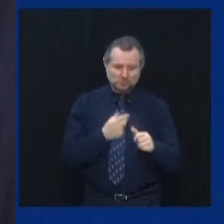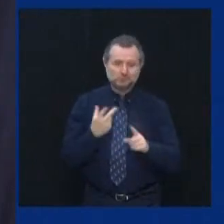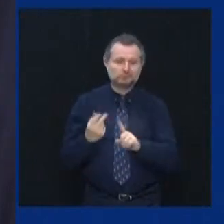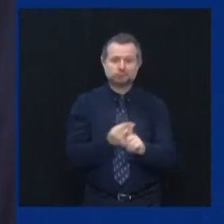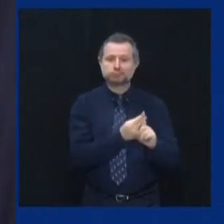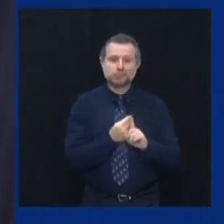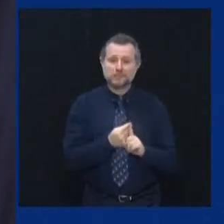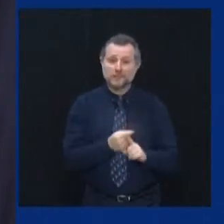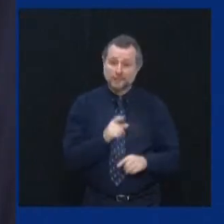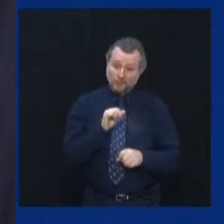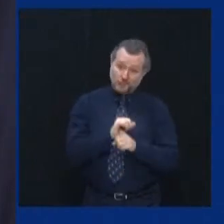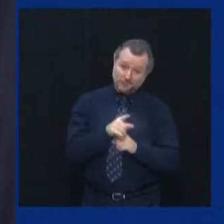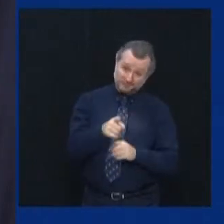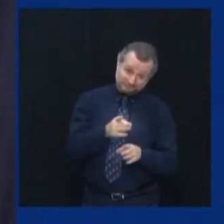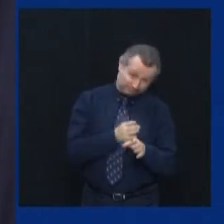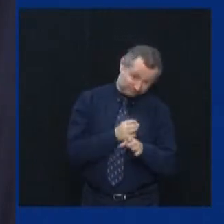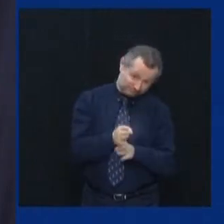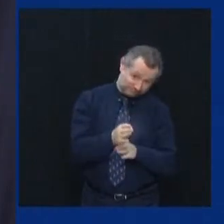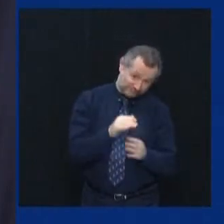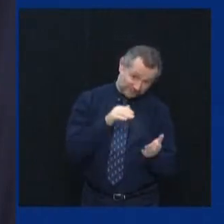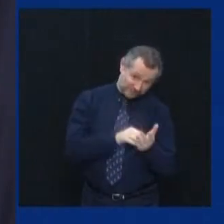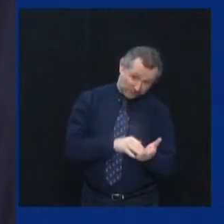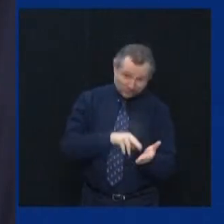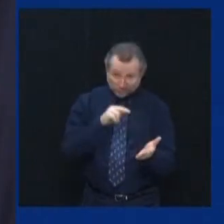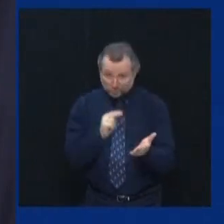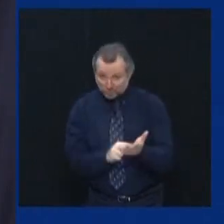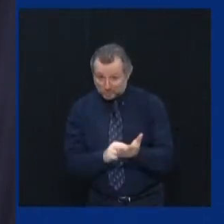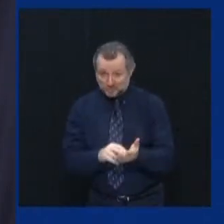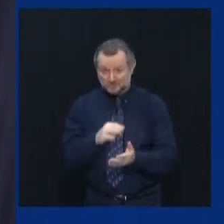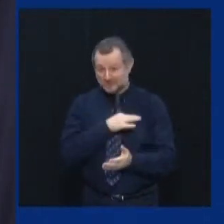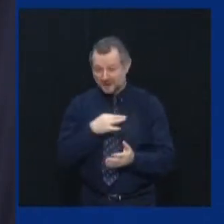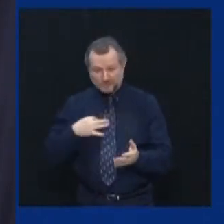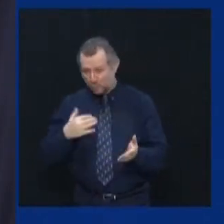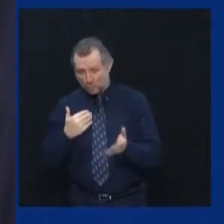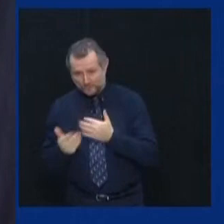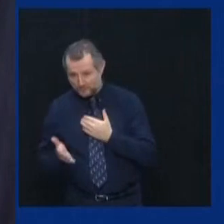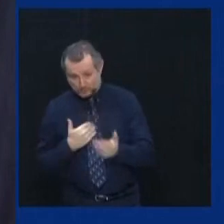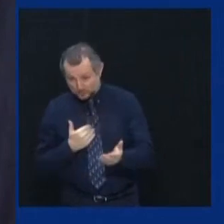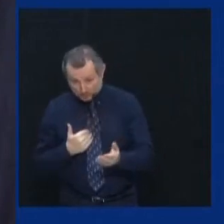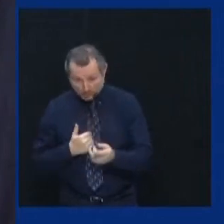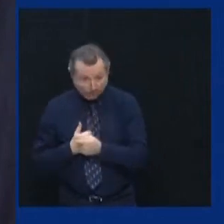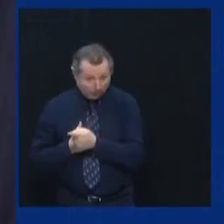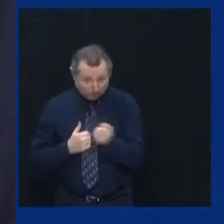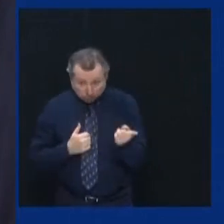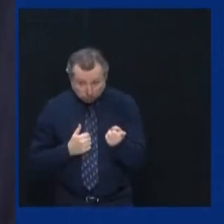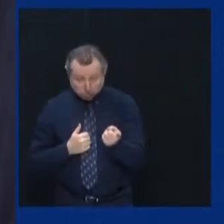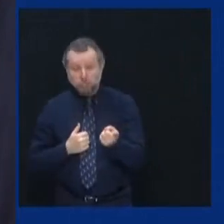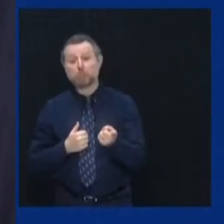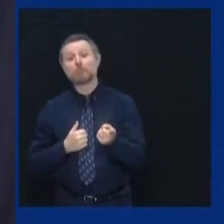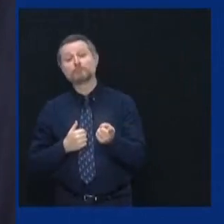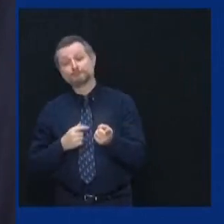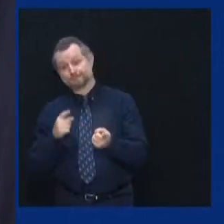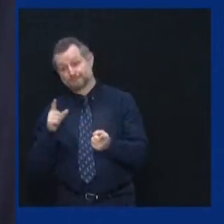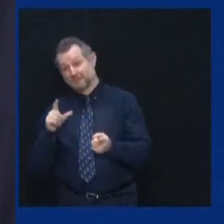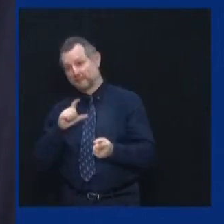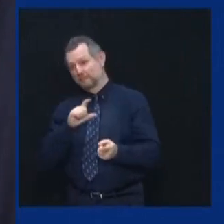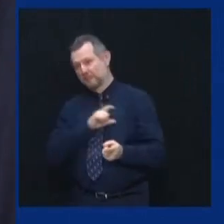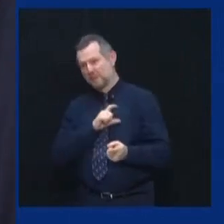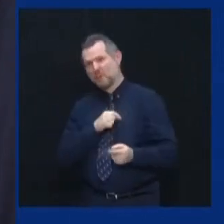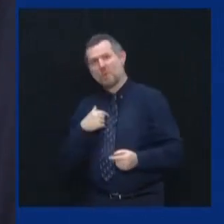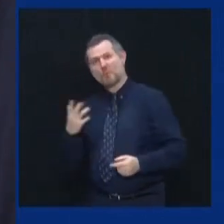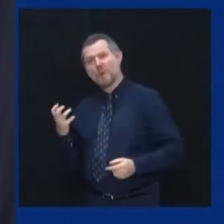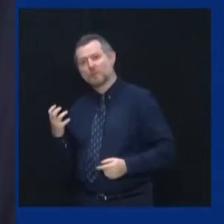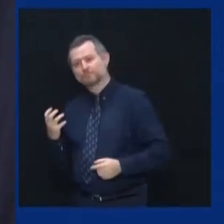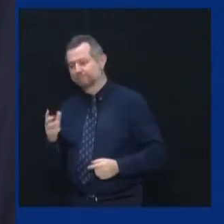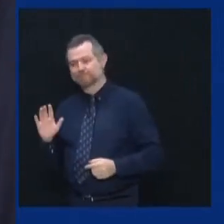healthcare worker and I'm not, I'm a police officer,